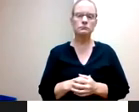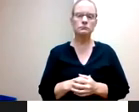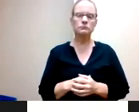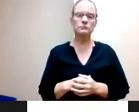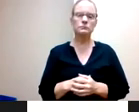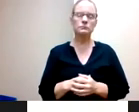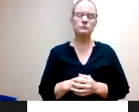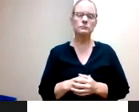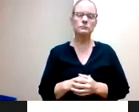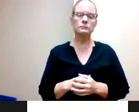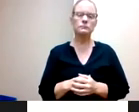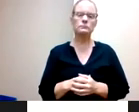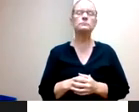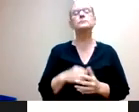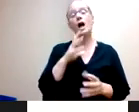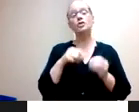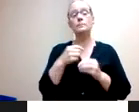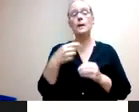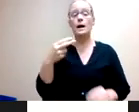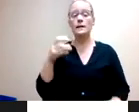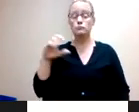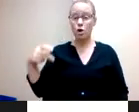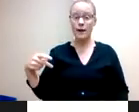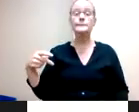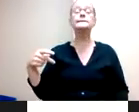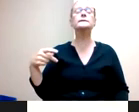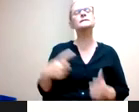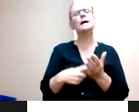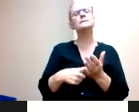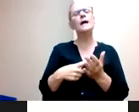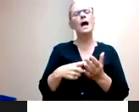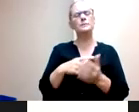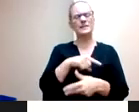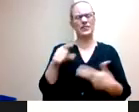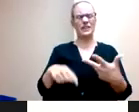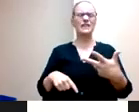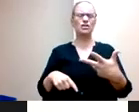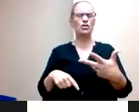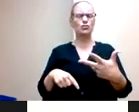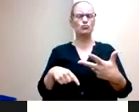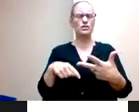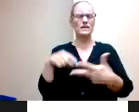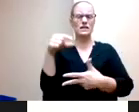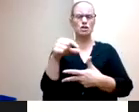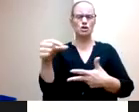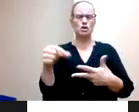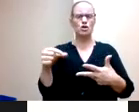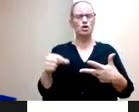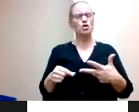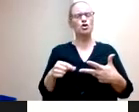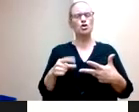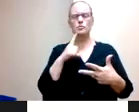So I talked about healthcare proxy. Sometimes these three terms get exchanged